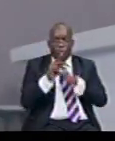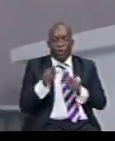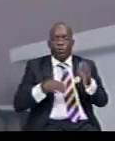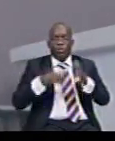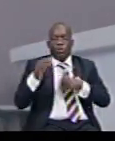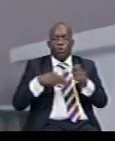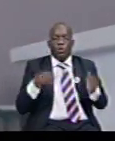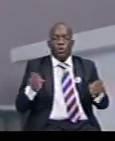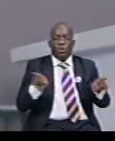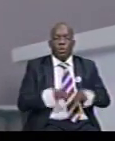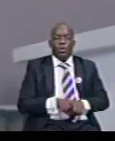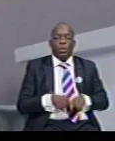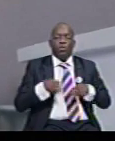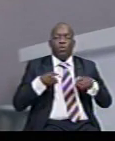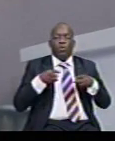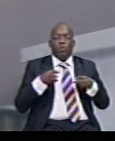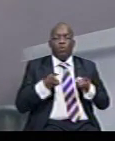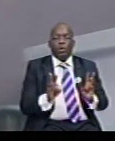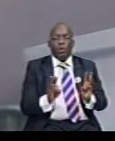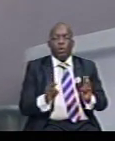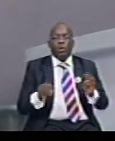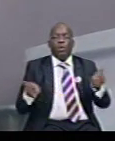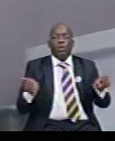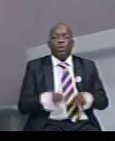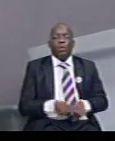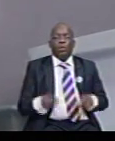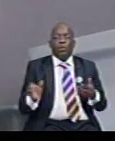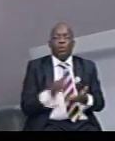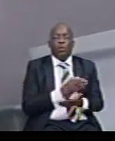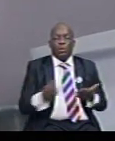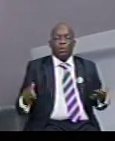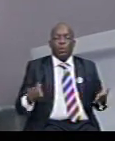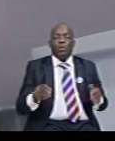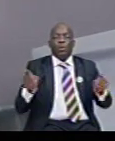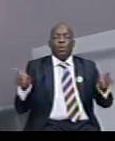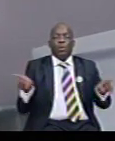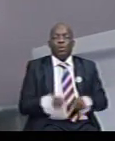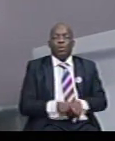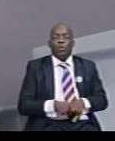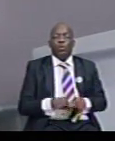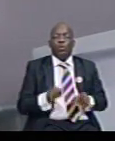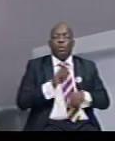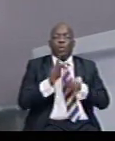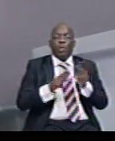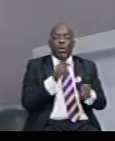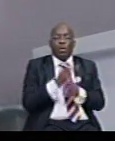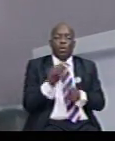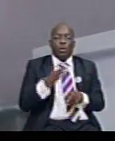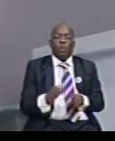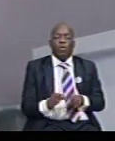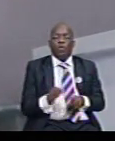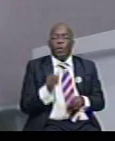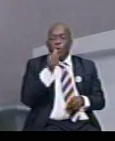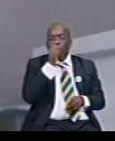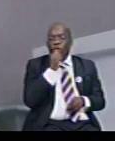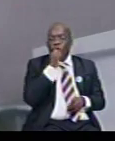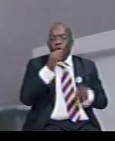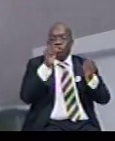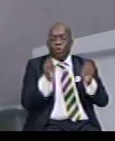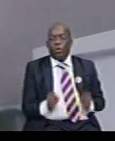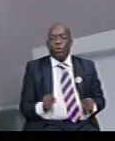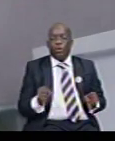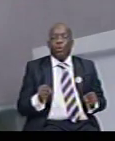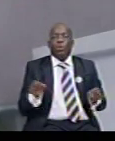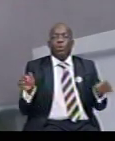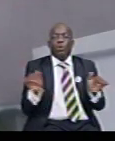the same music, the same kind of secret power, the same deception, the